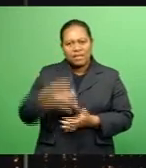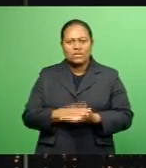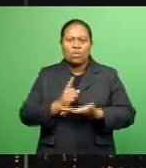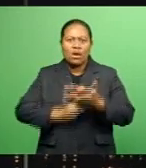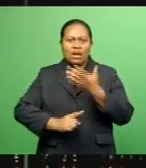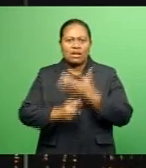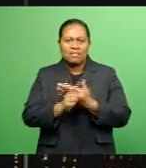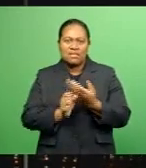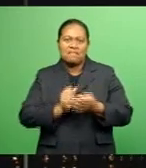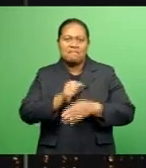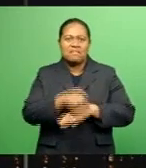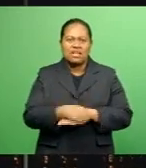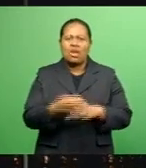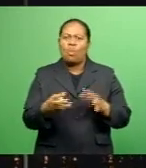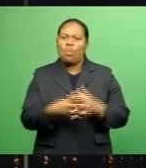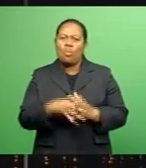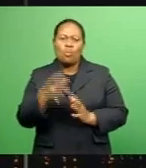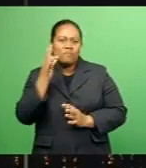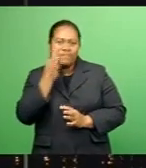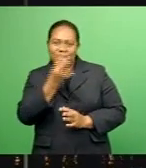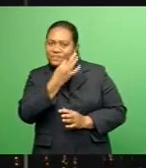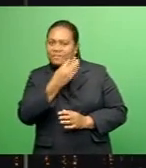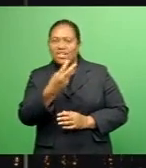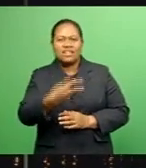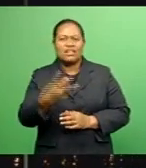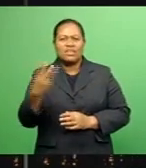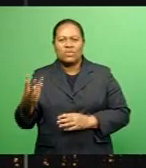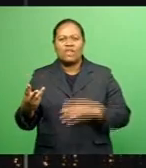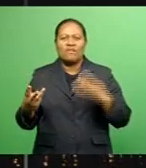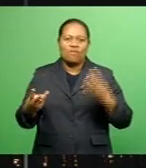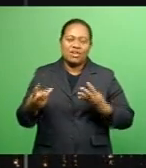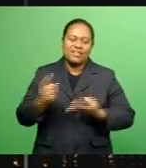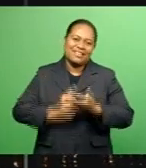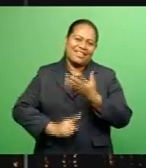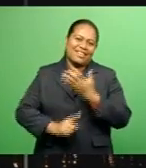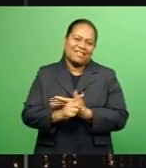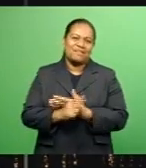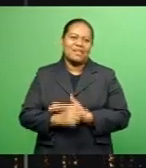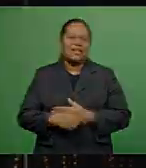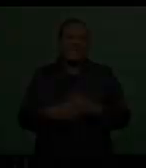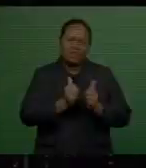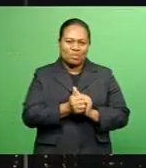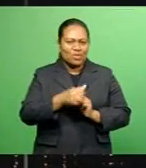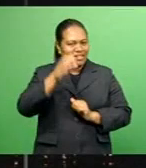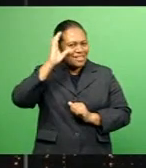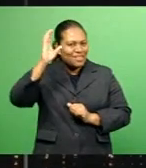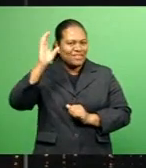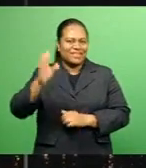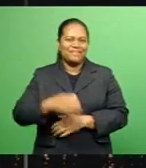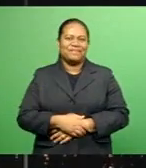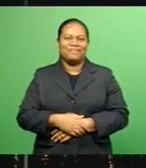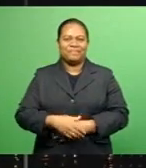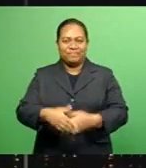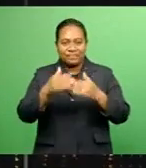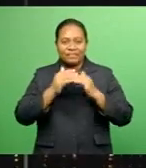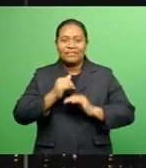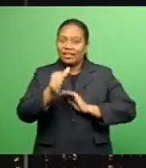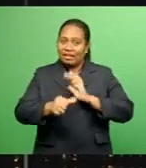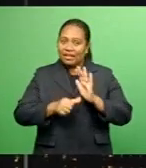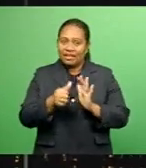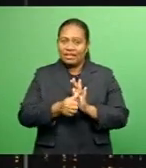Waratahs 33-14 in their Super Rugby AU clash in Melbourne last night.